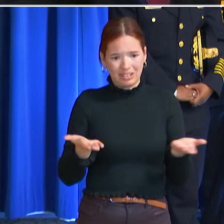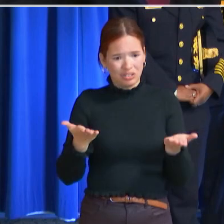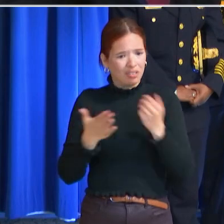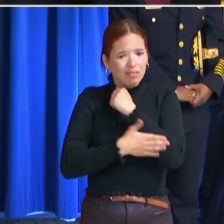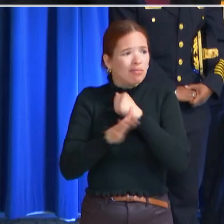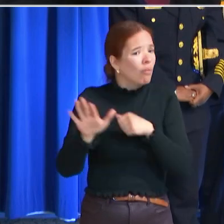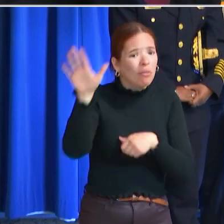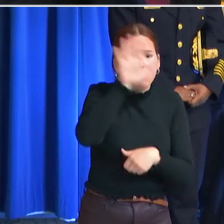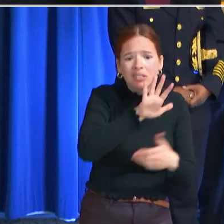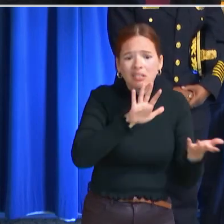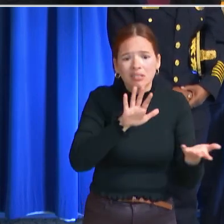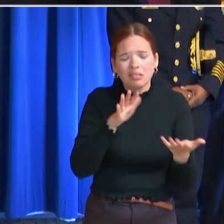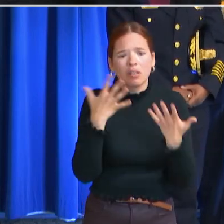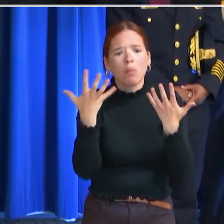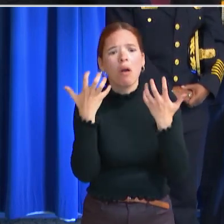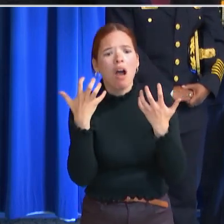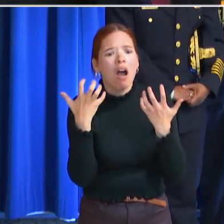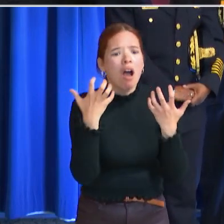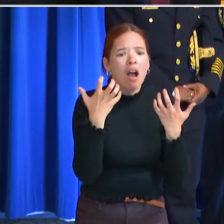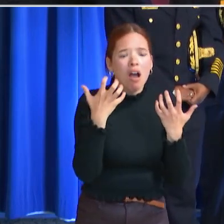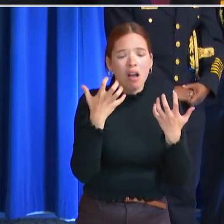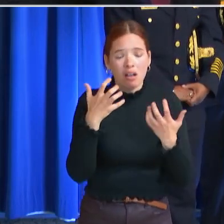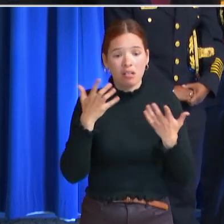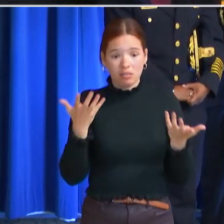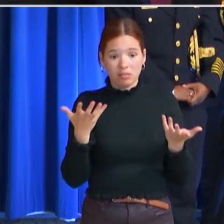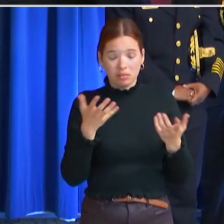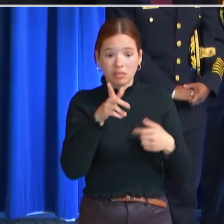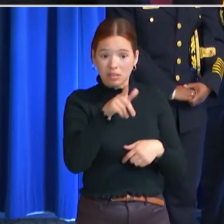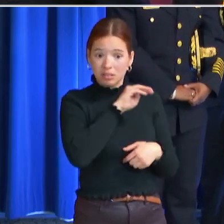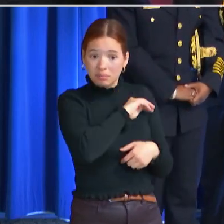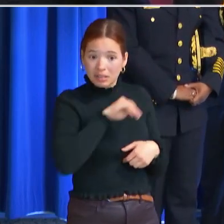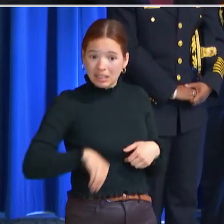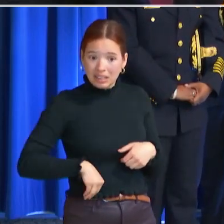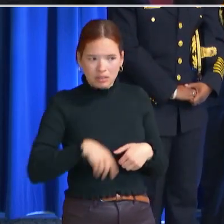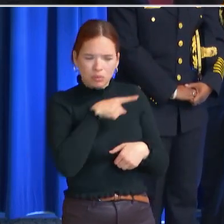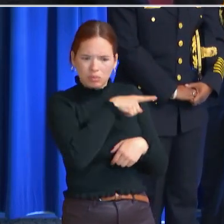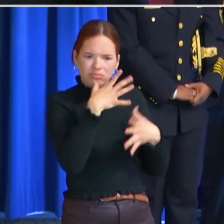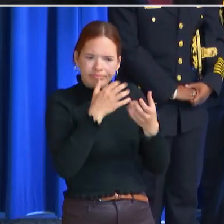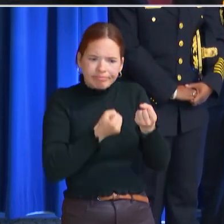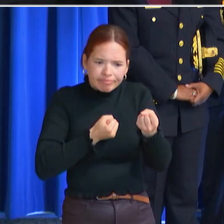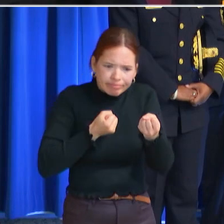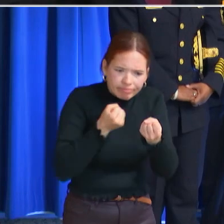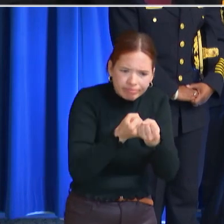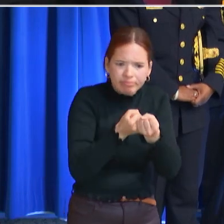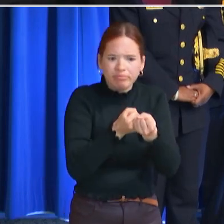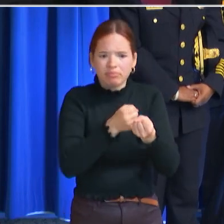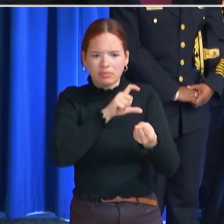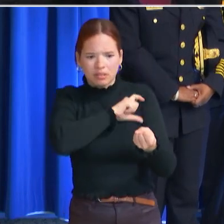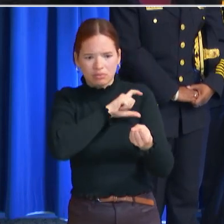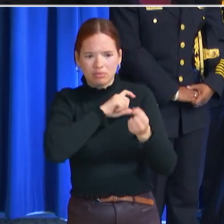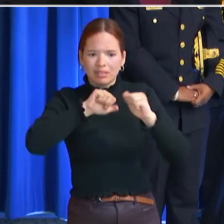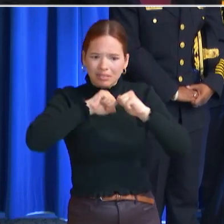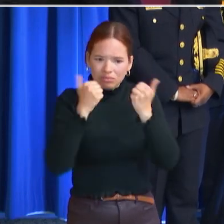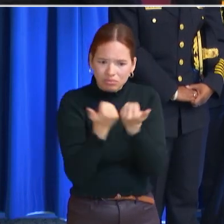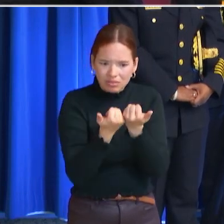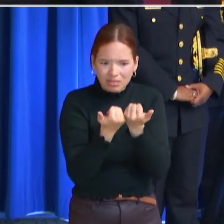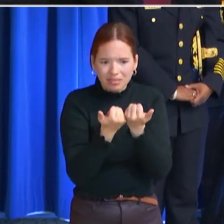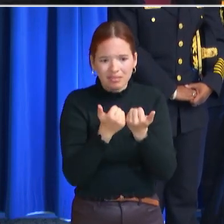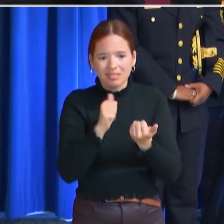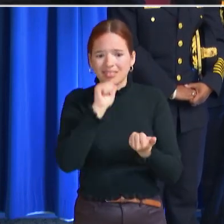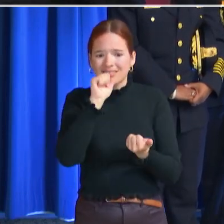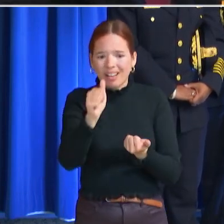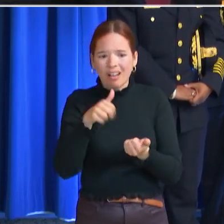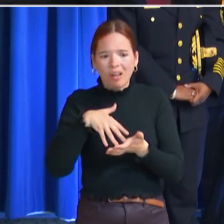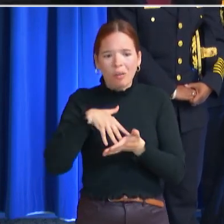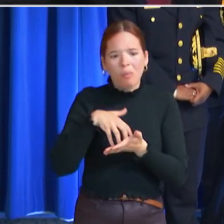and I'll tell you why. Because this mayor right here has been supportive of her law enforcement agency, and she has been unwavering in that support